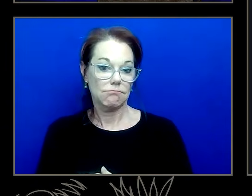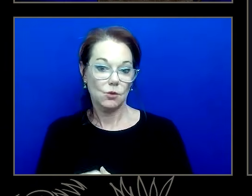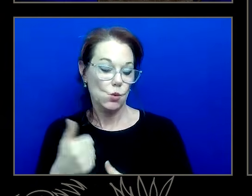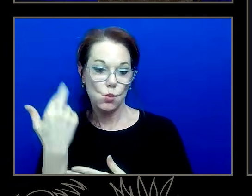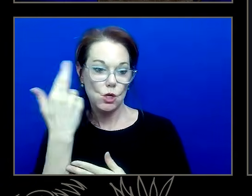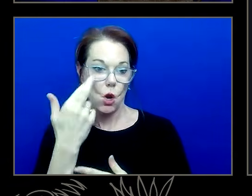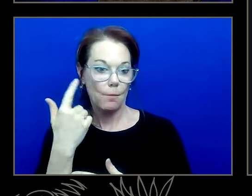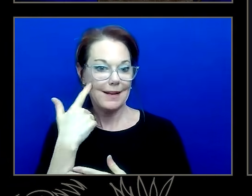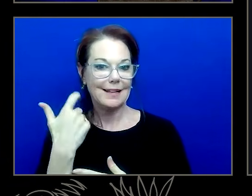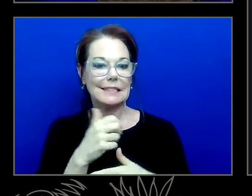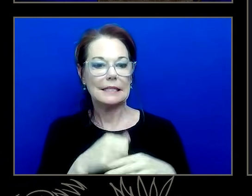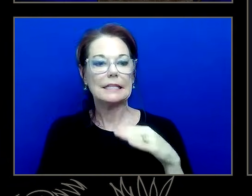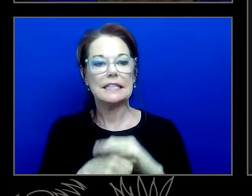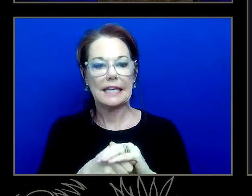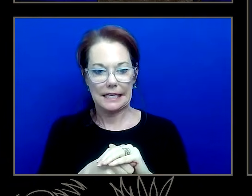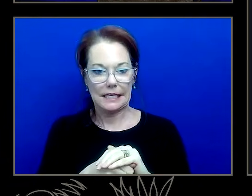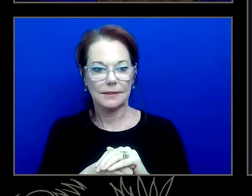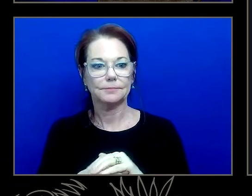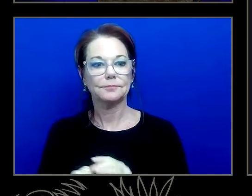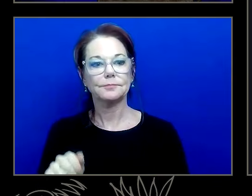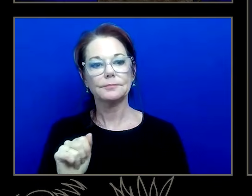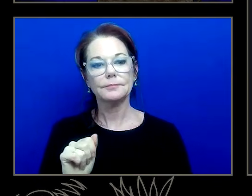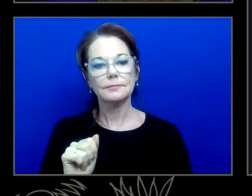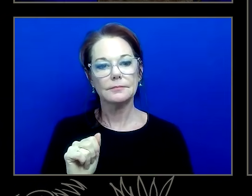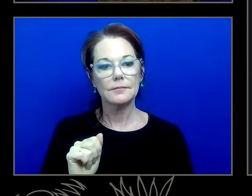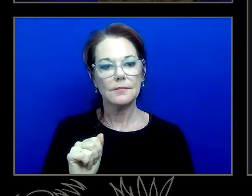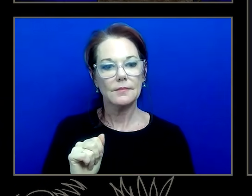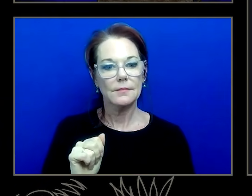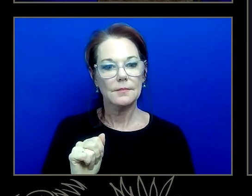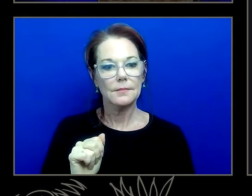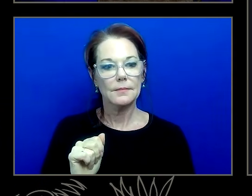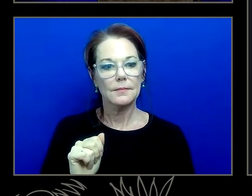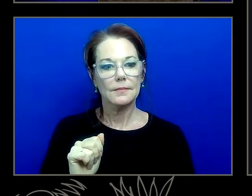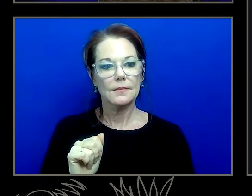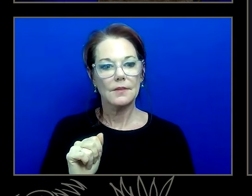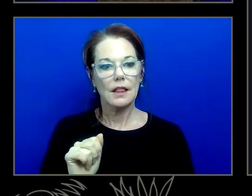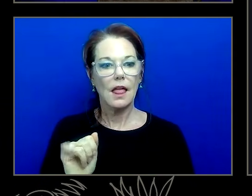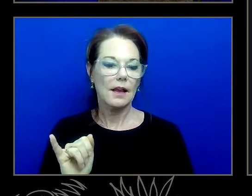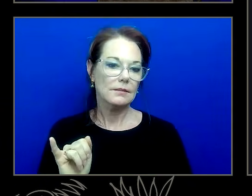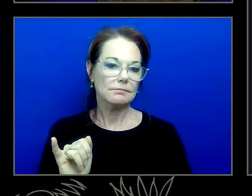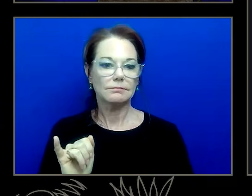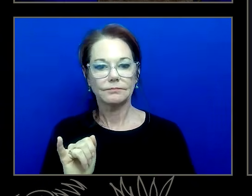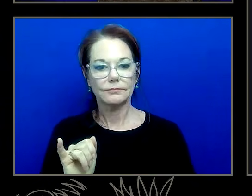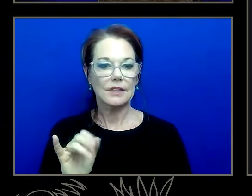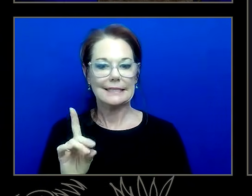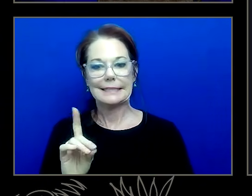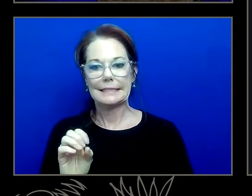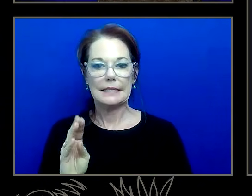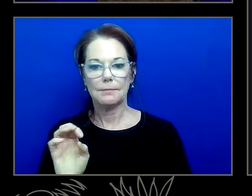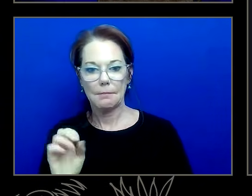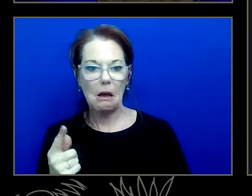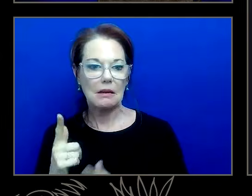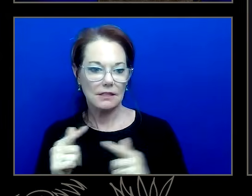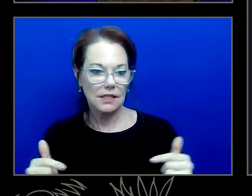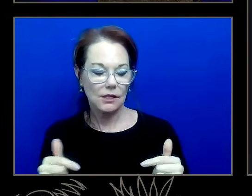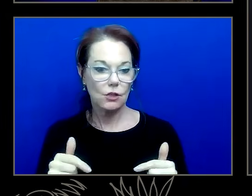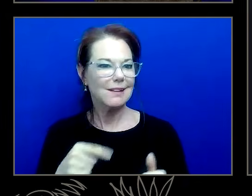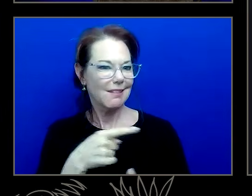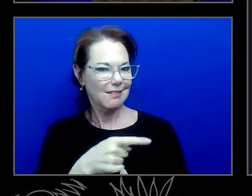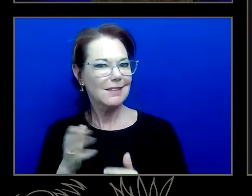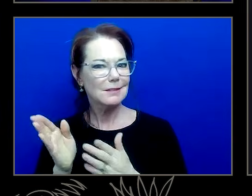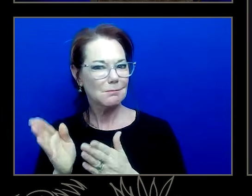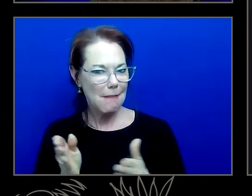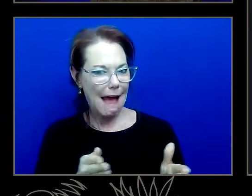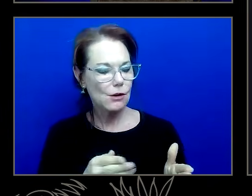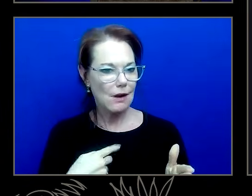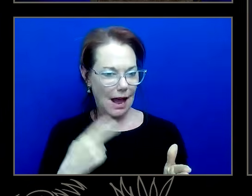like useDebugValue and useID, etc. But this is a pattern that I see a lot too. We have a useState